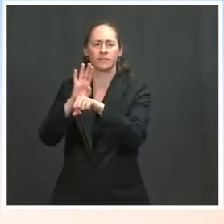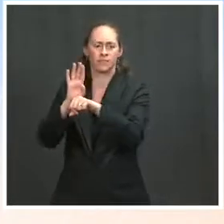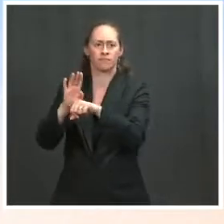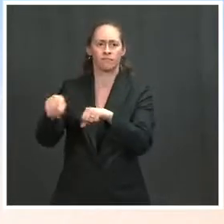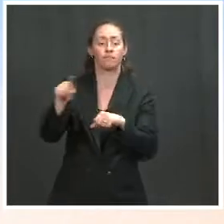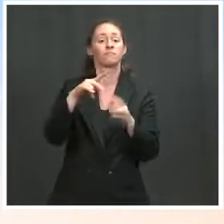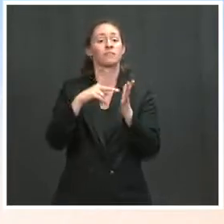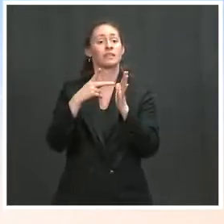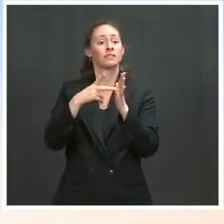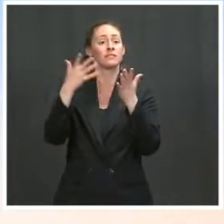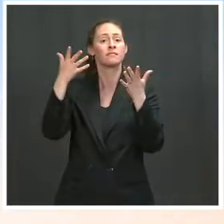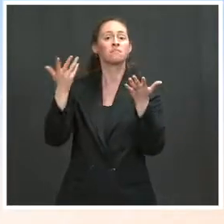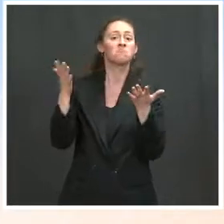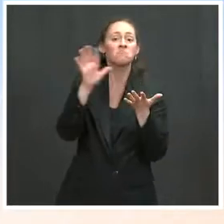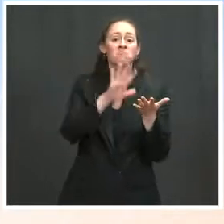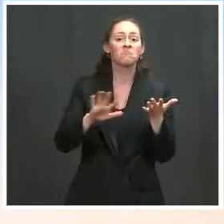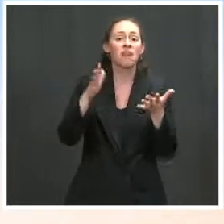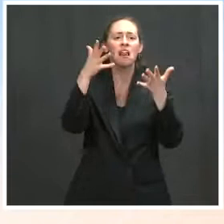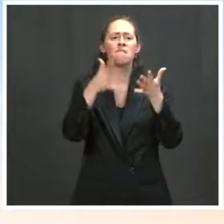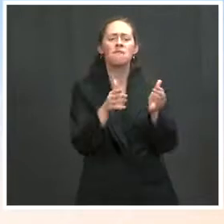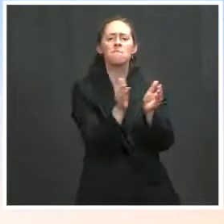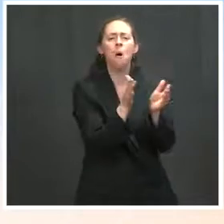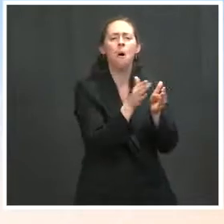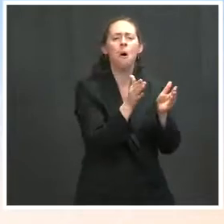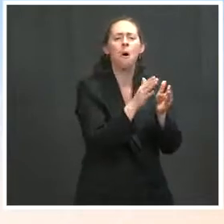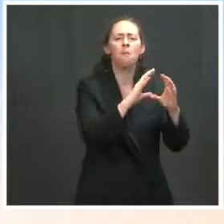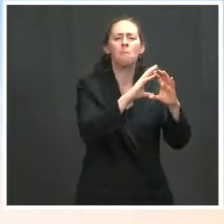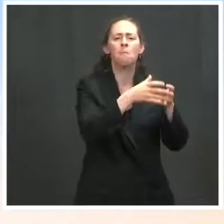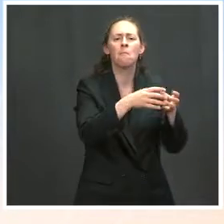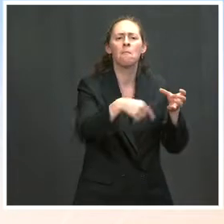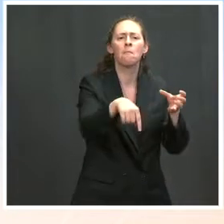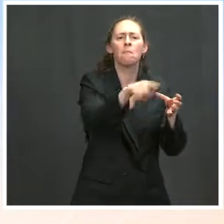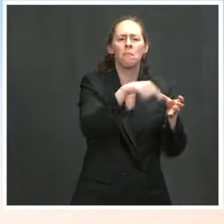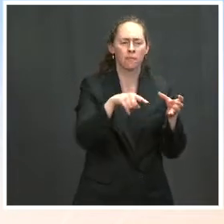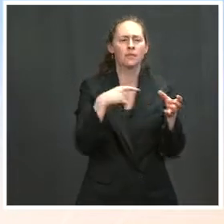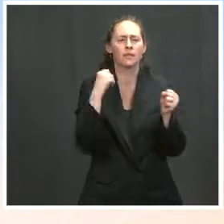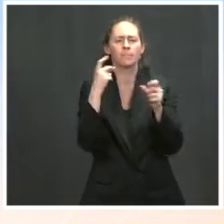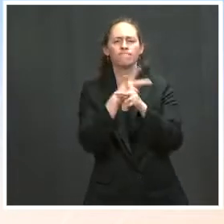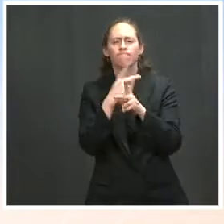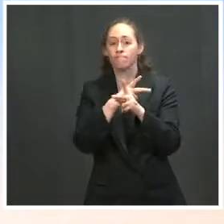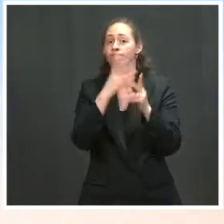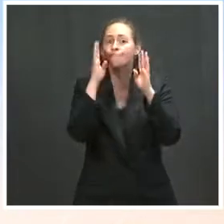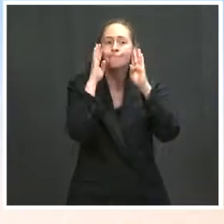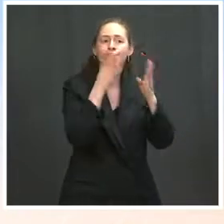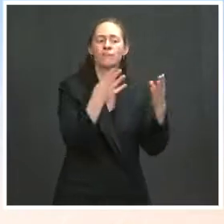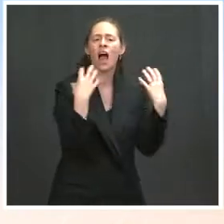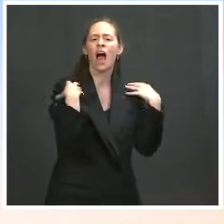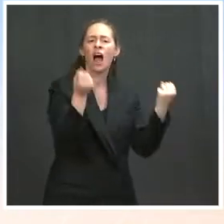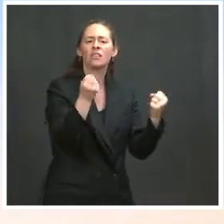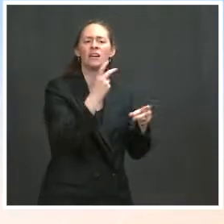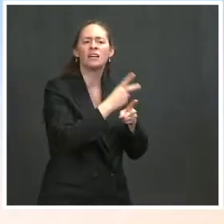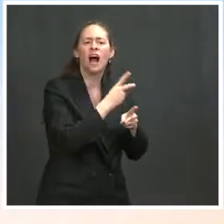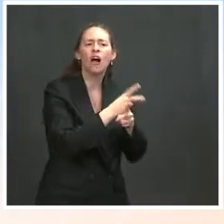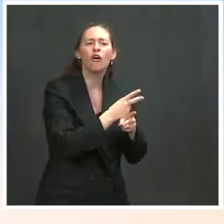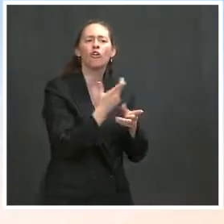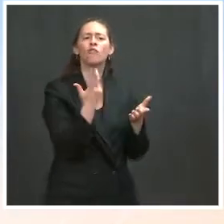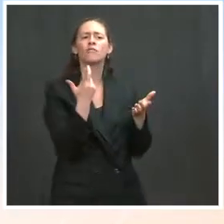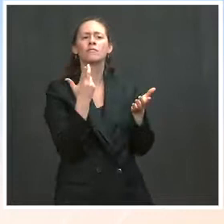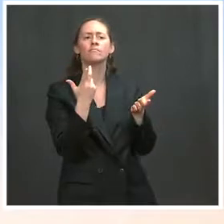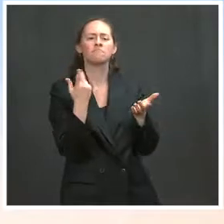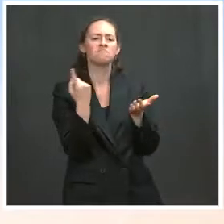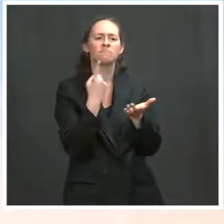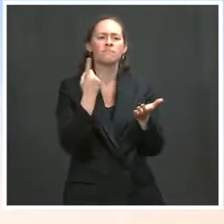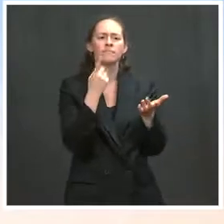of unobligated balances are in the Healthcare Provider Relief Fund, funding for rural hospitals and healthcare providers,